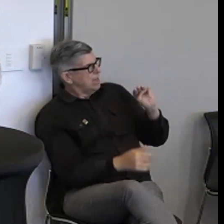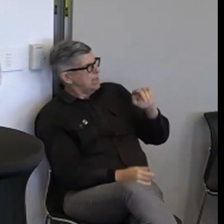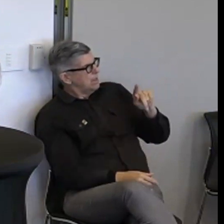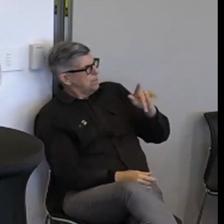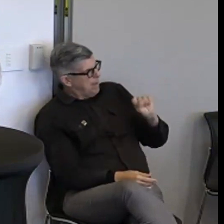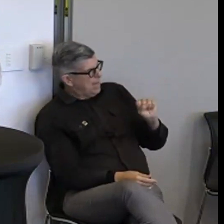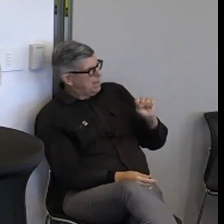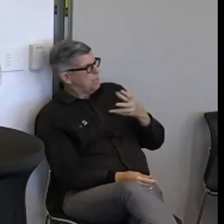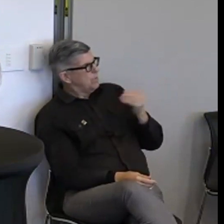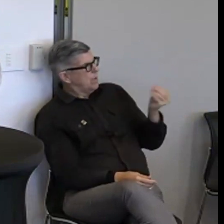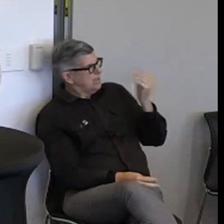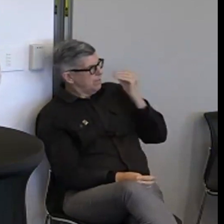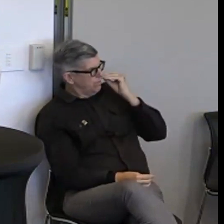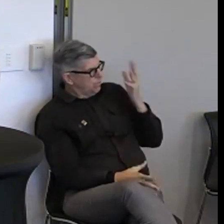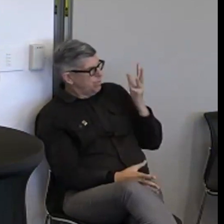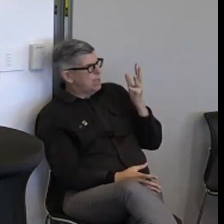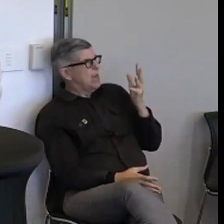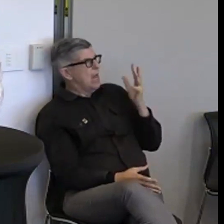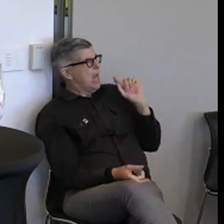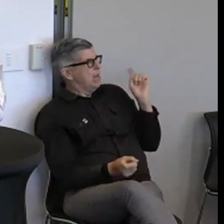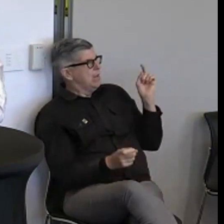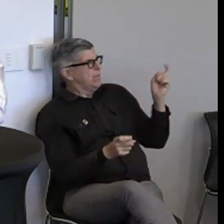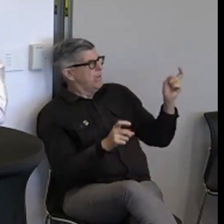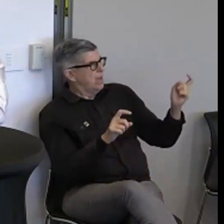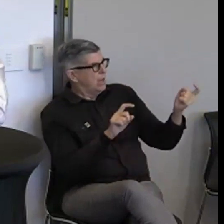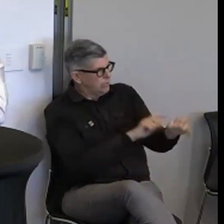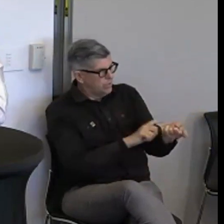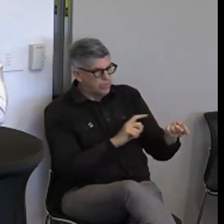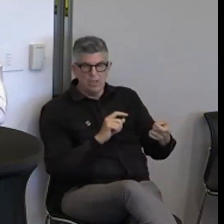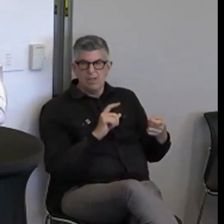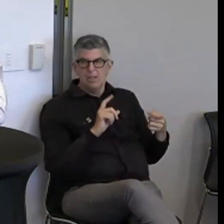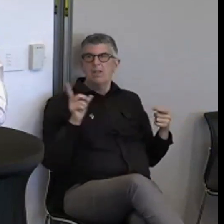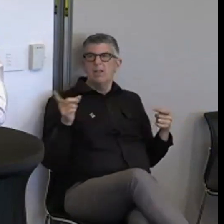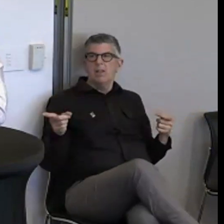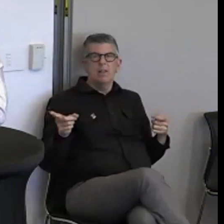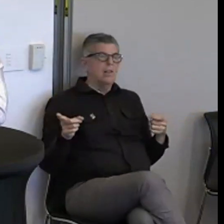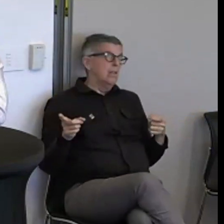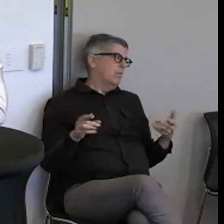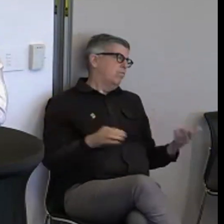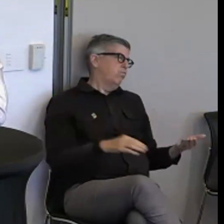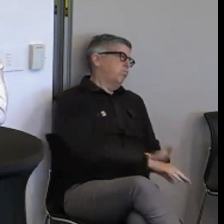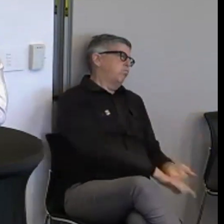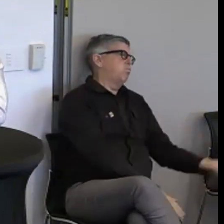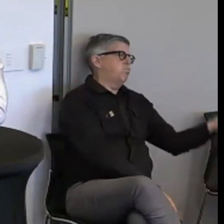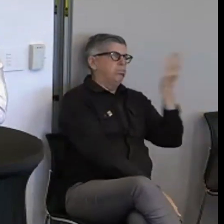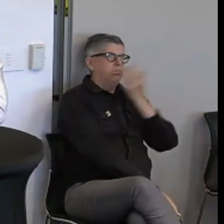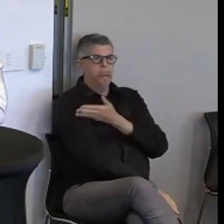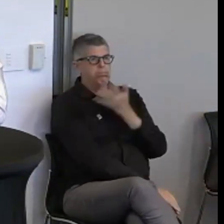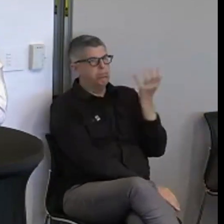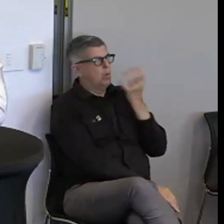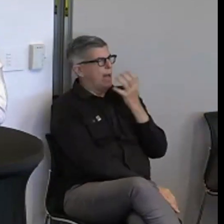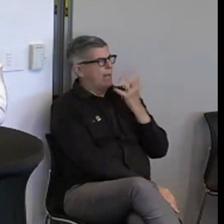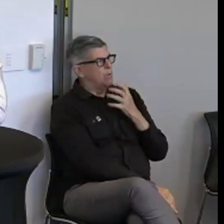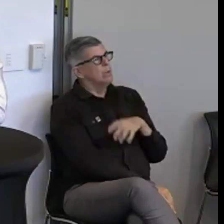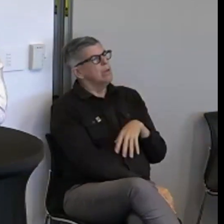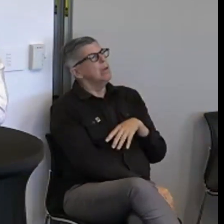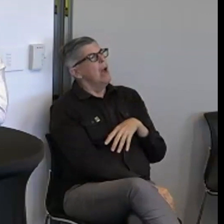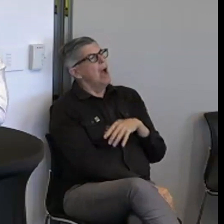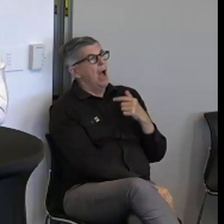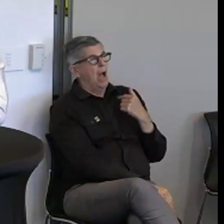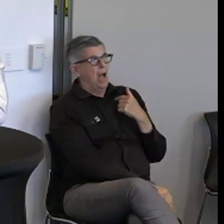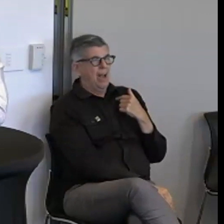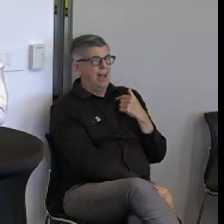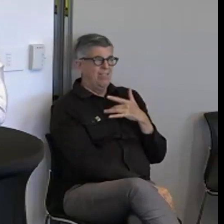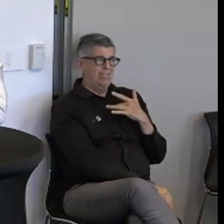over the years. Yeah, I mean, it's gotten so much better. I felt I wasn't alone,